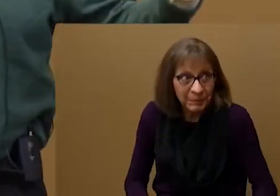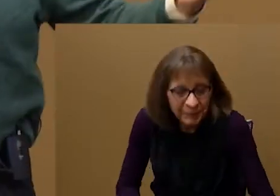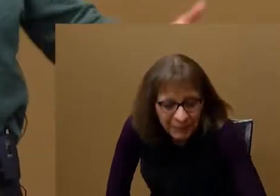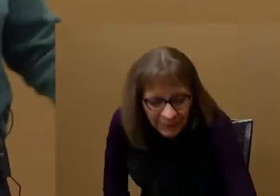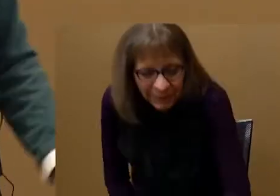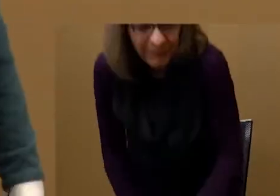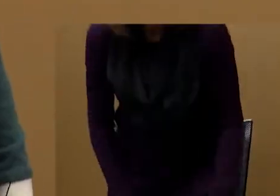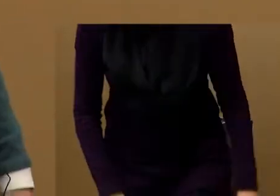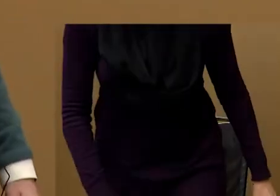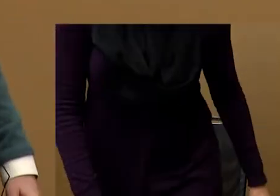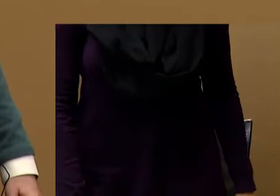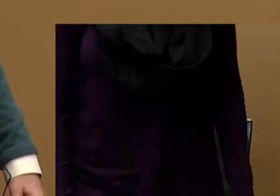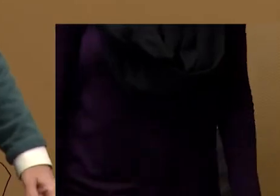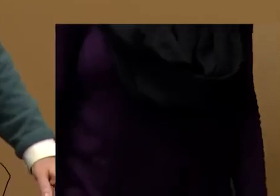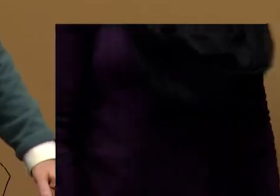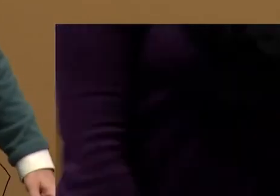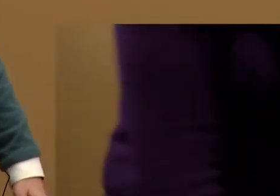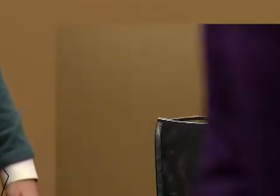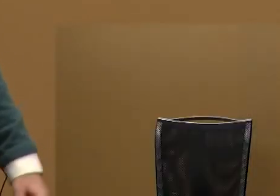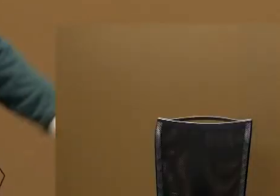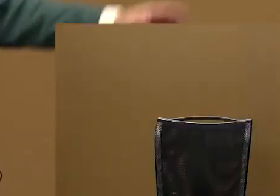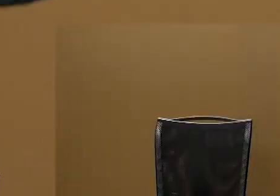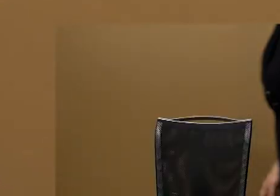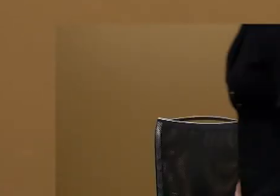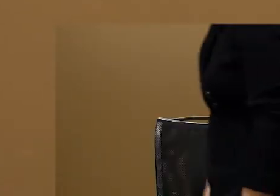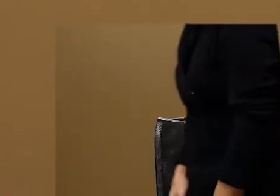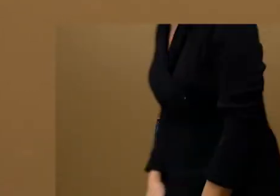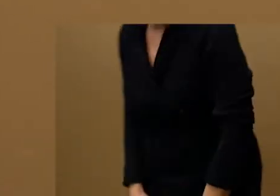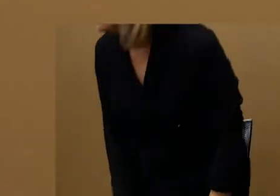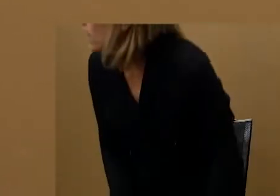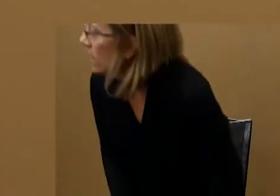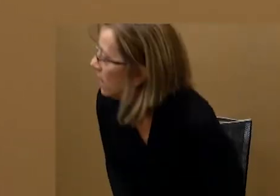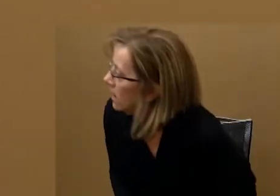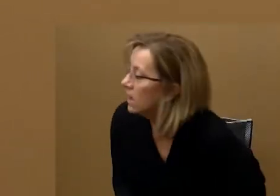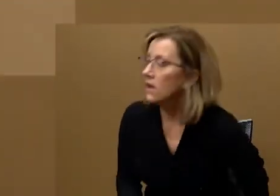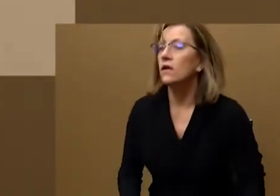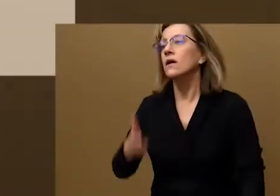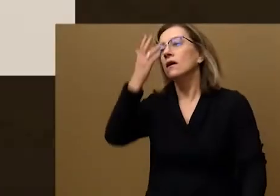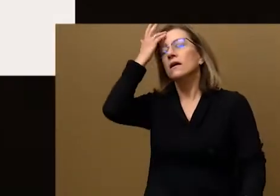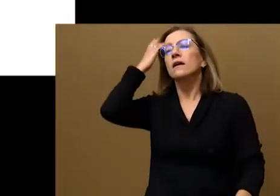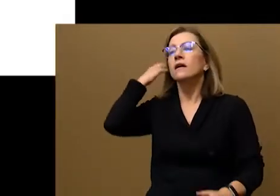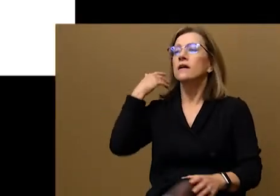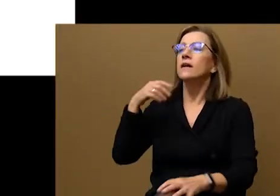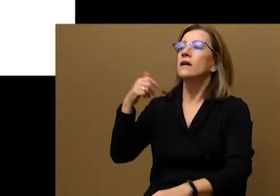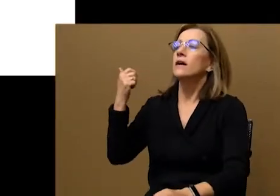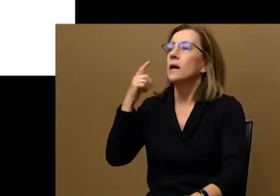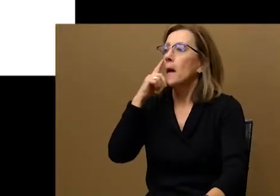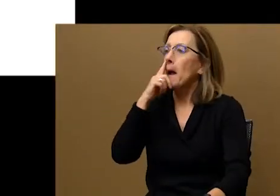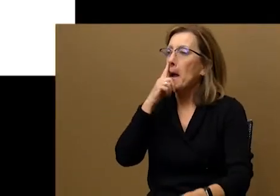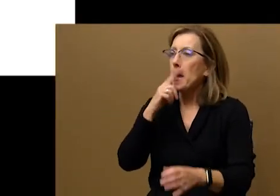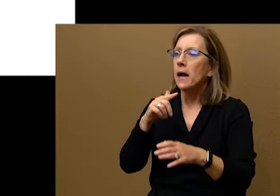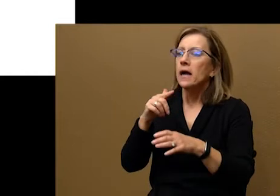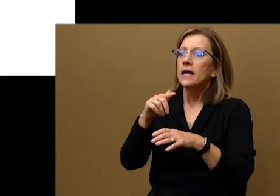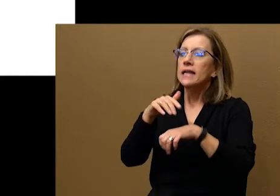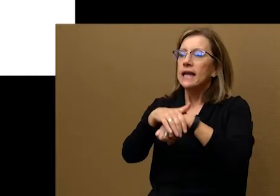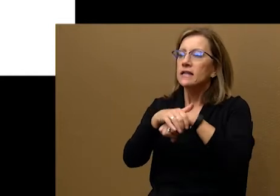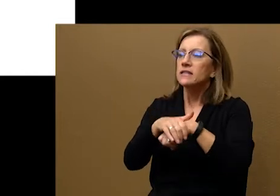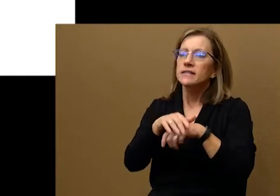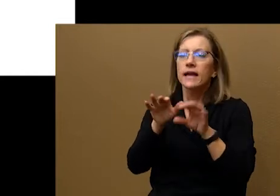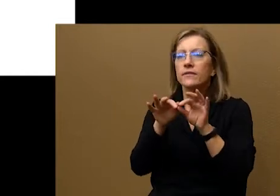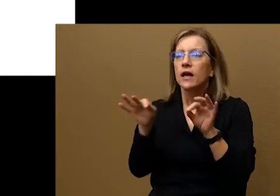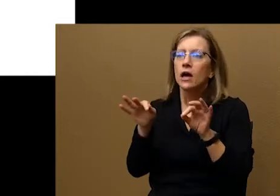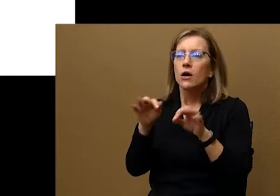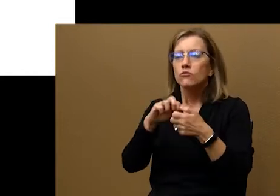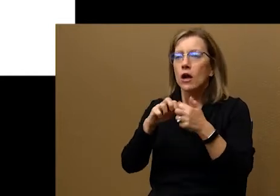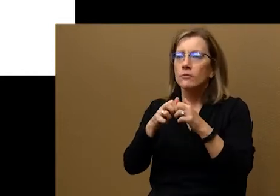Borderline syndrome is another one. Here's some other hospitals. In England, they thought problems related to